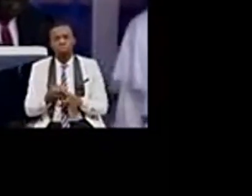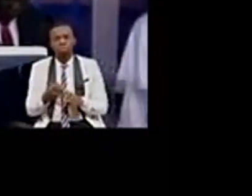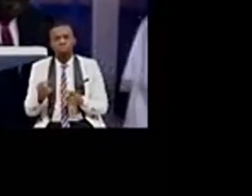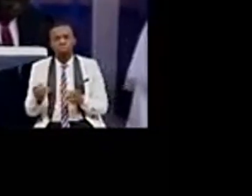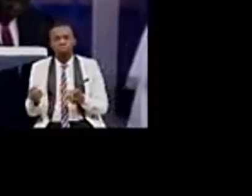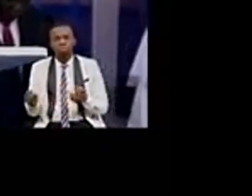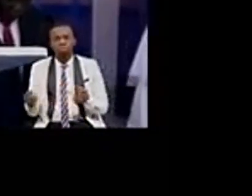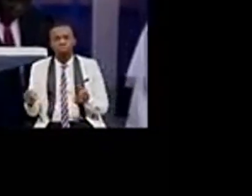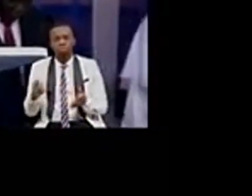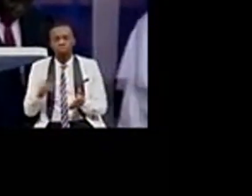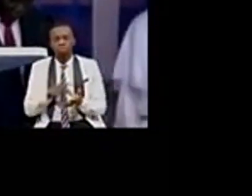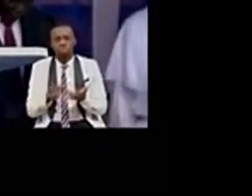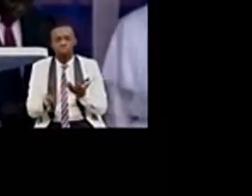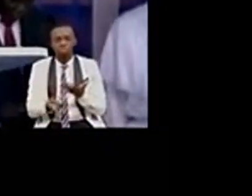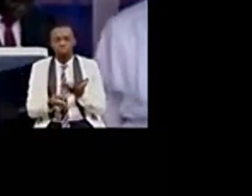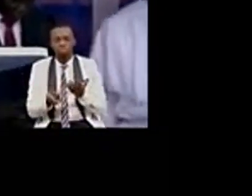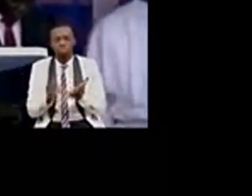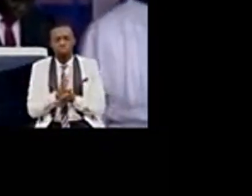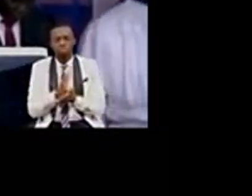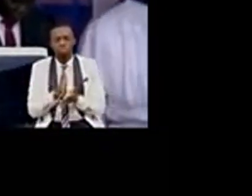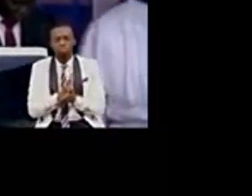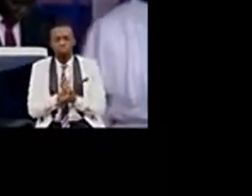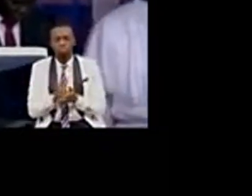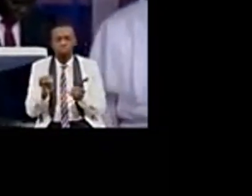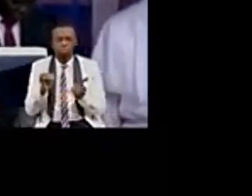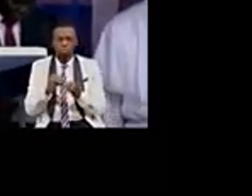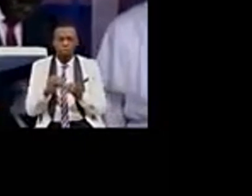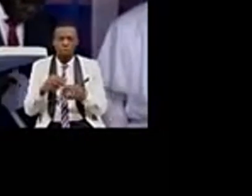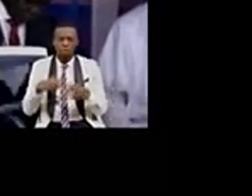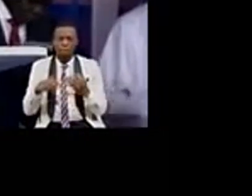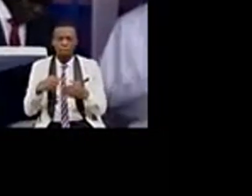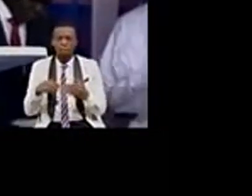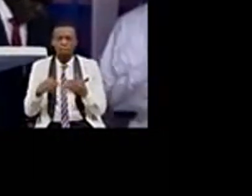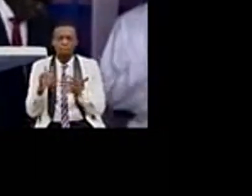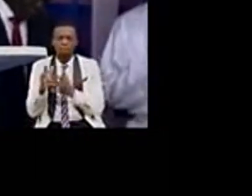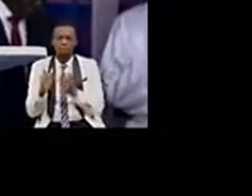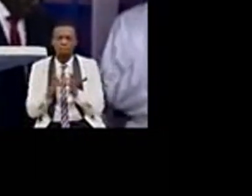program. More about Jesus would I know.